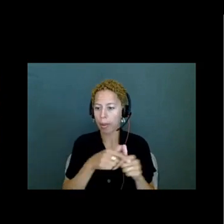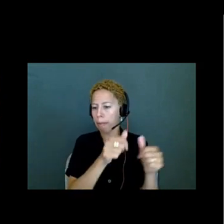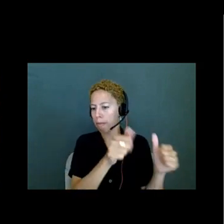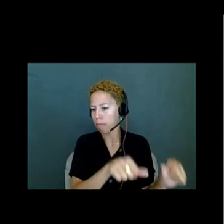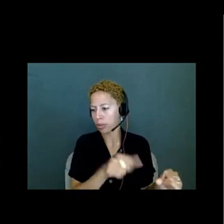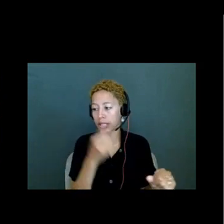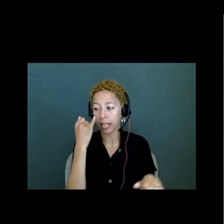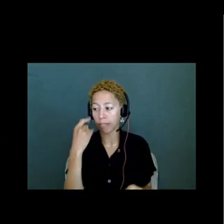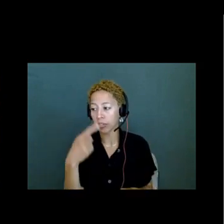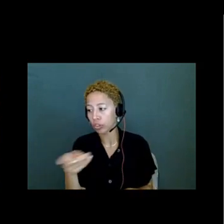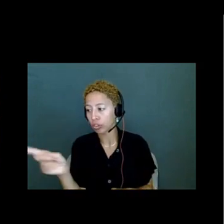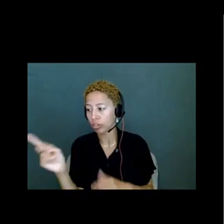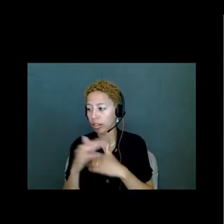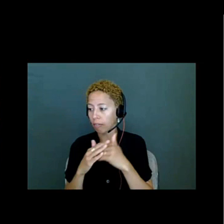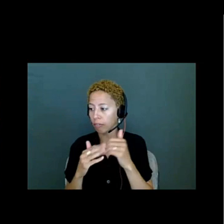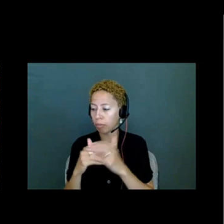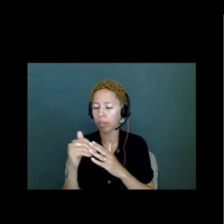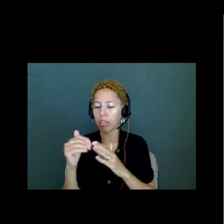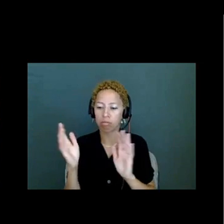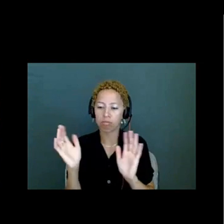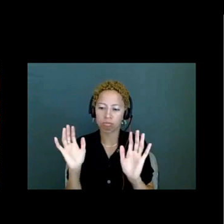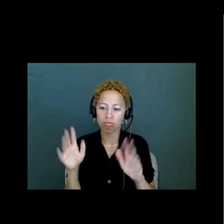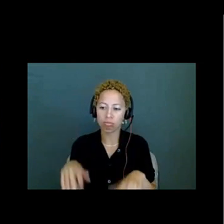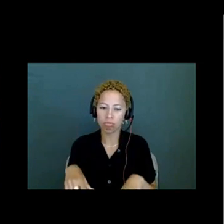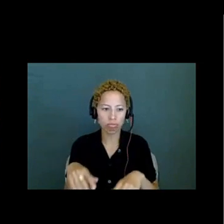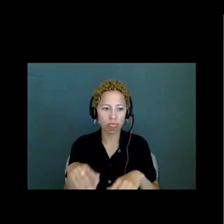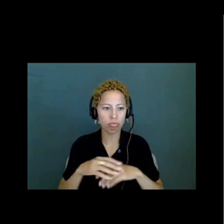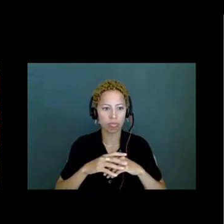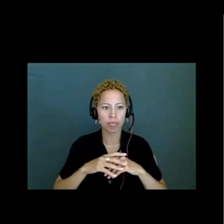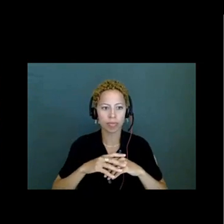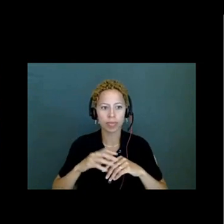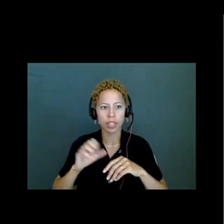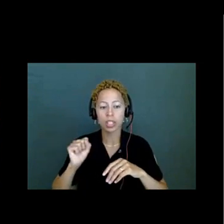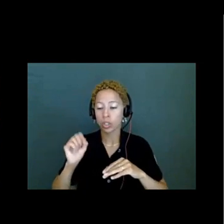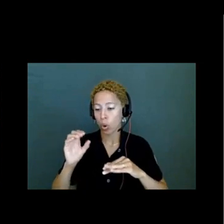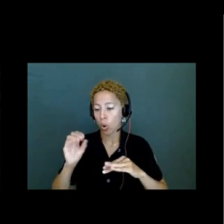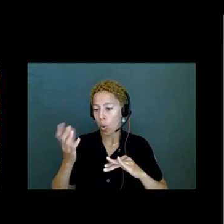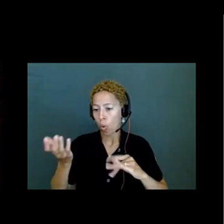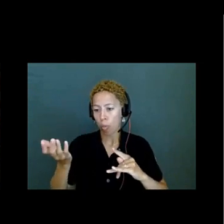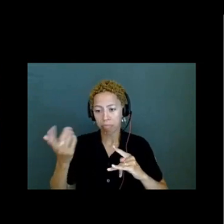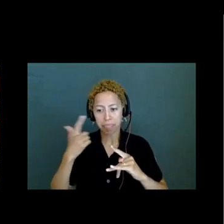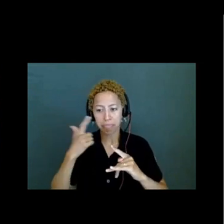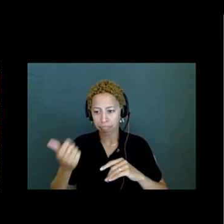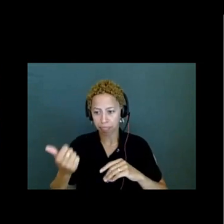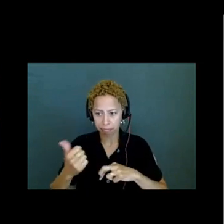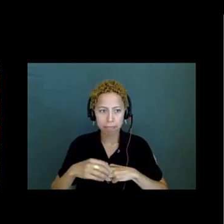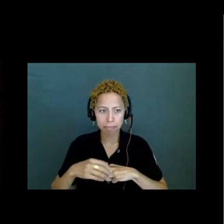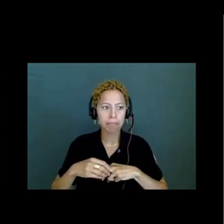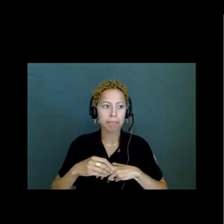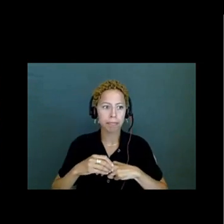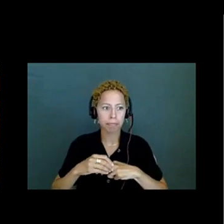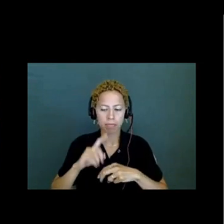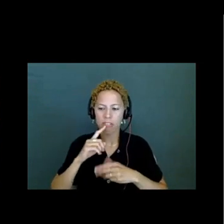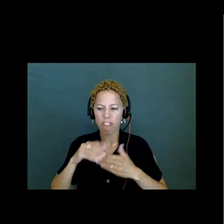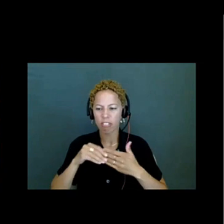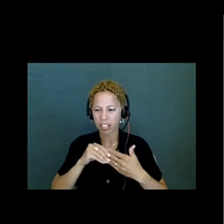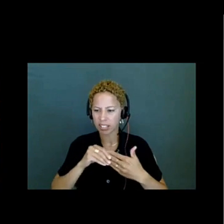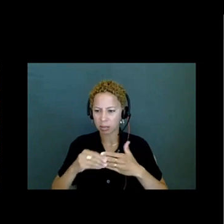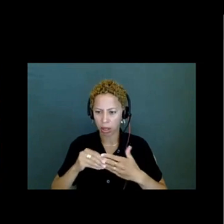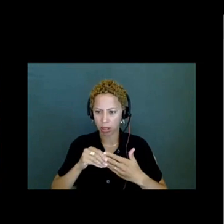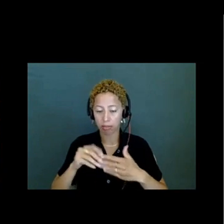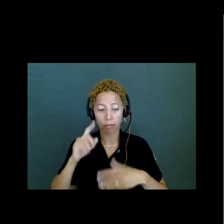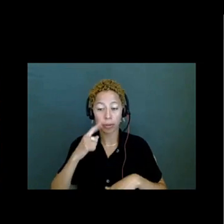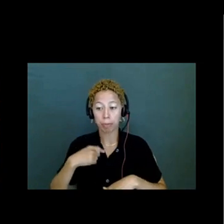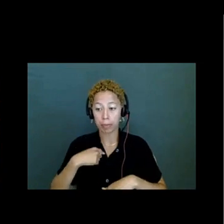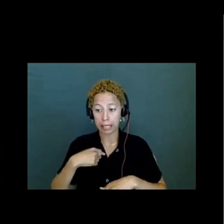comfortable with it, post right from Canva on all of your social medias, right? So it's got a lot of flexibility. I would